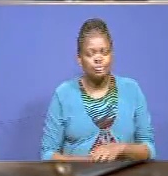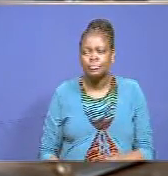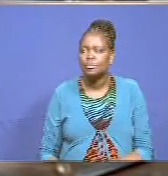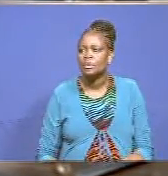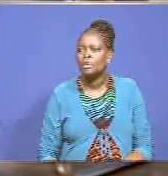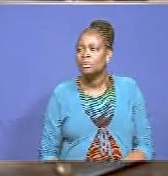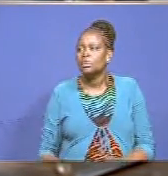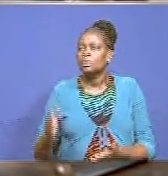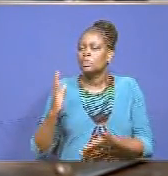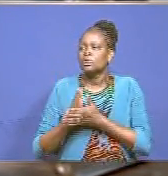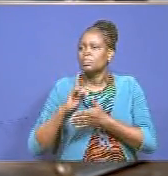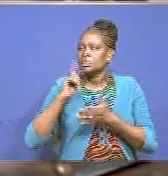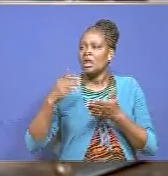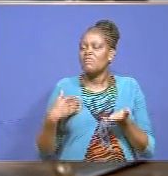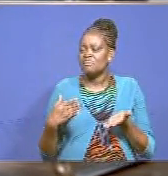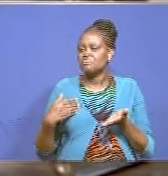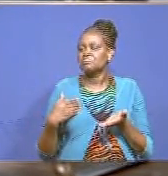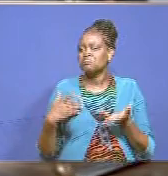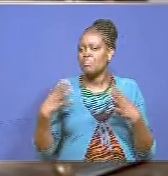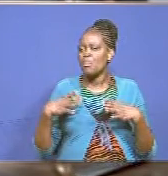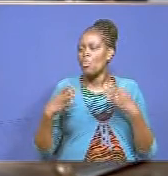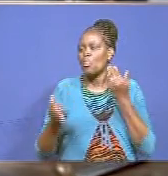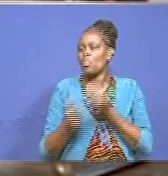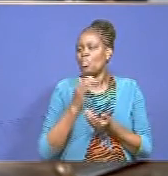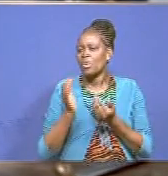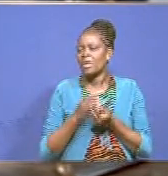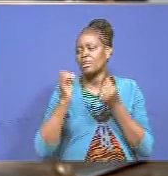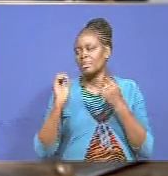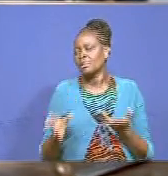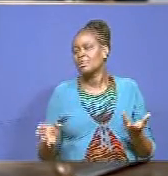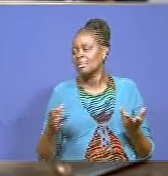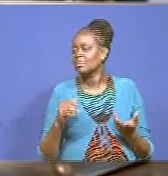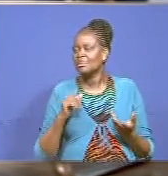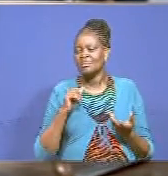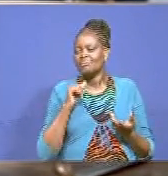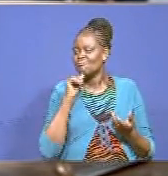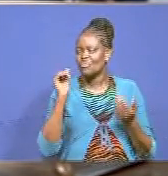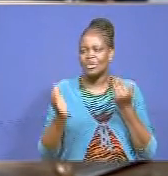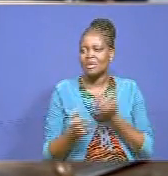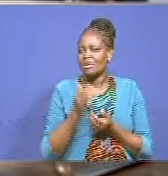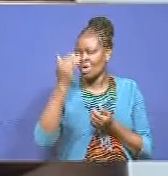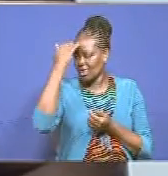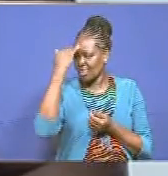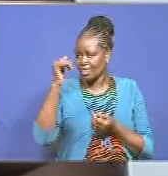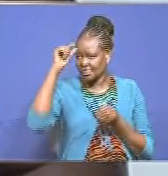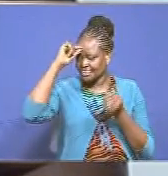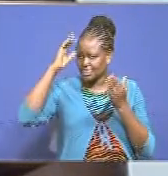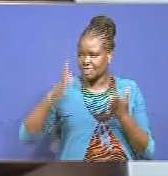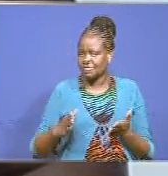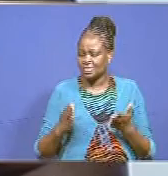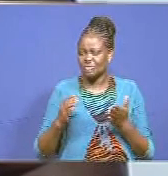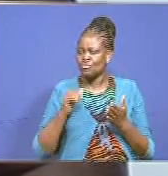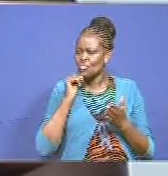Basically, I would say there's some kind of impunity in this country that needs to be brought to an end, because the governors are not above the